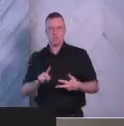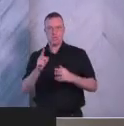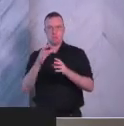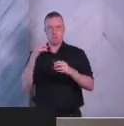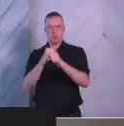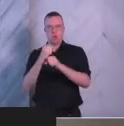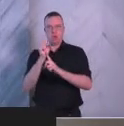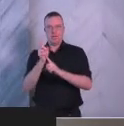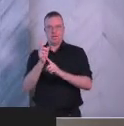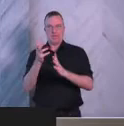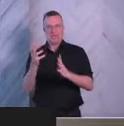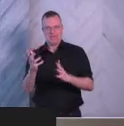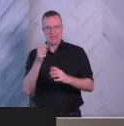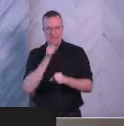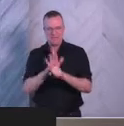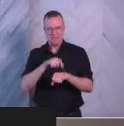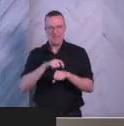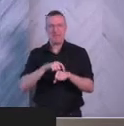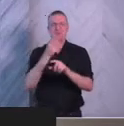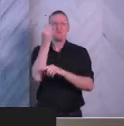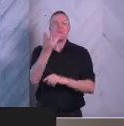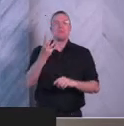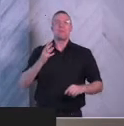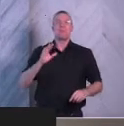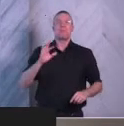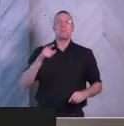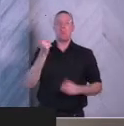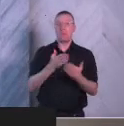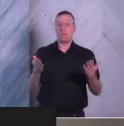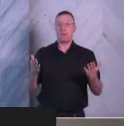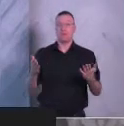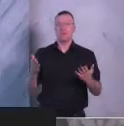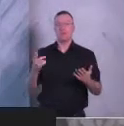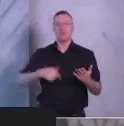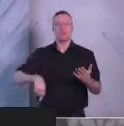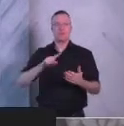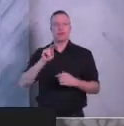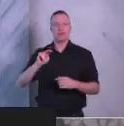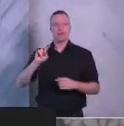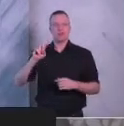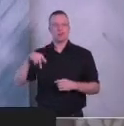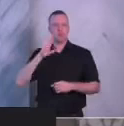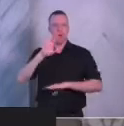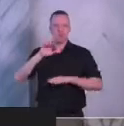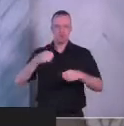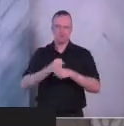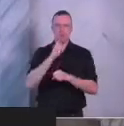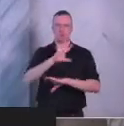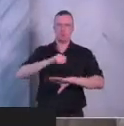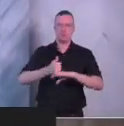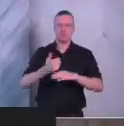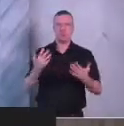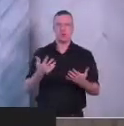that I do have. But one of the things that we, the NDP, will make sure is that they